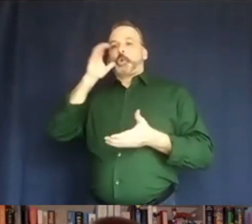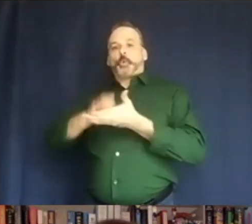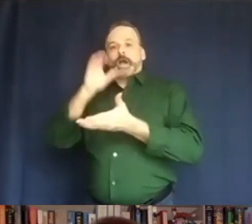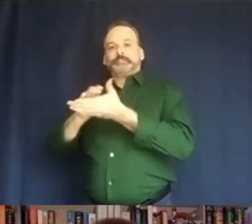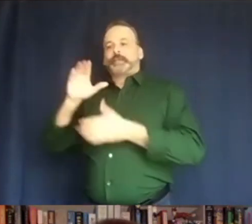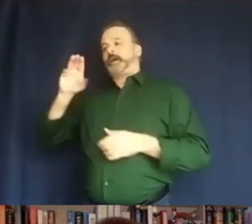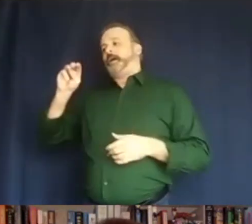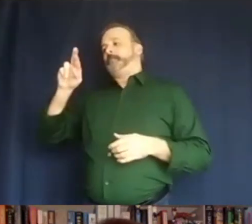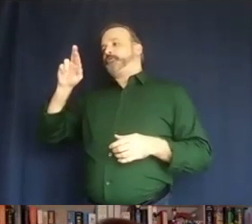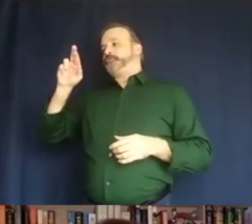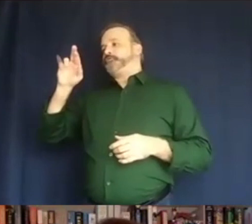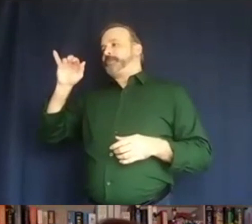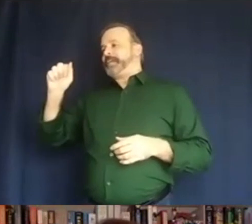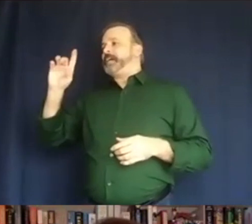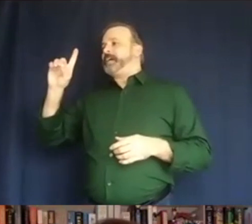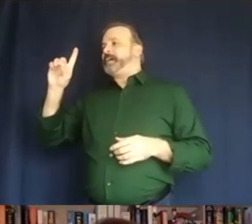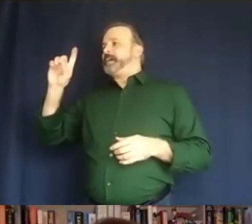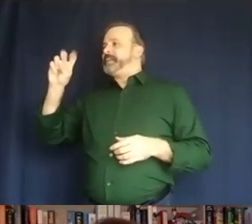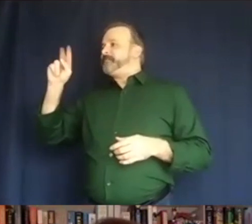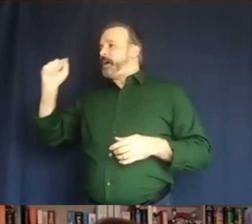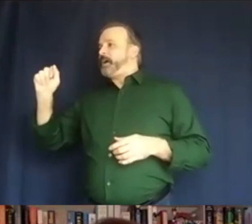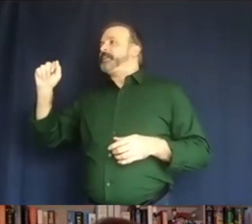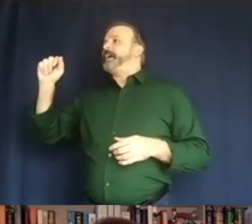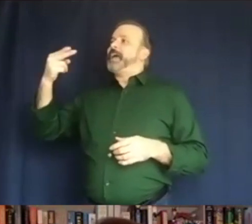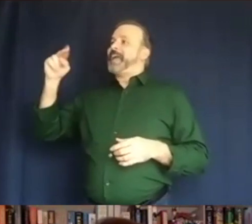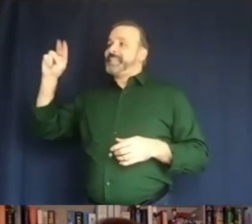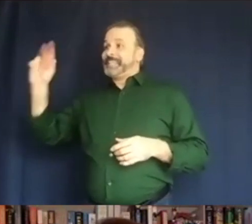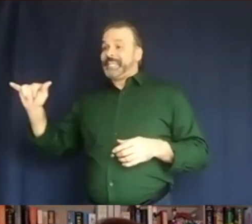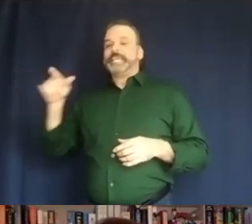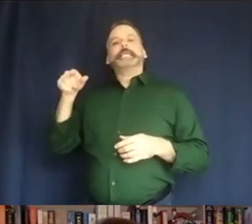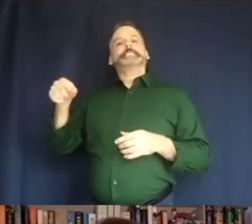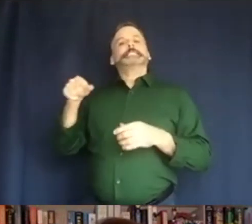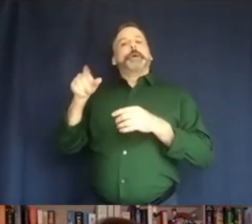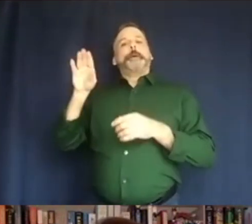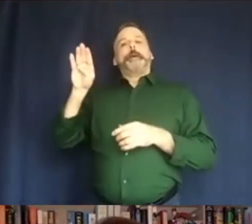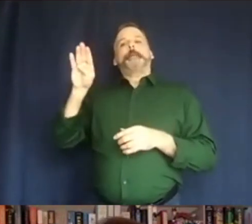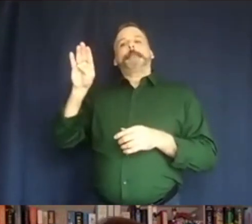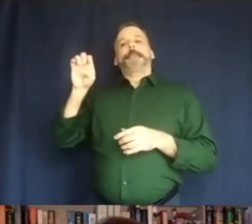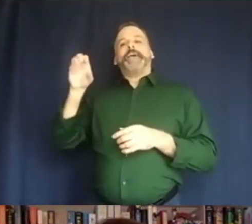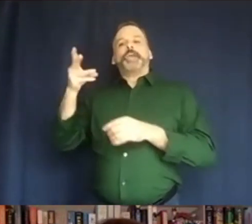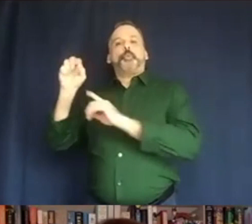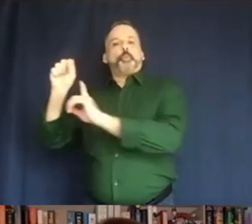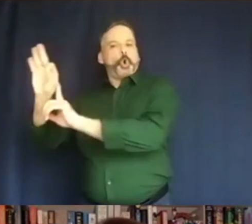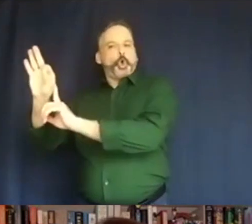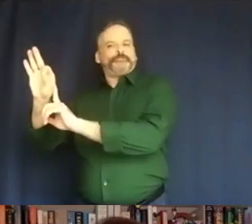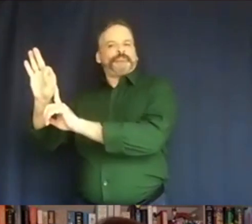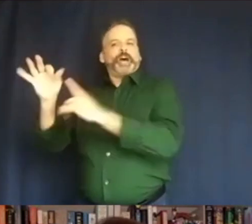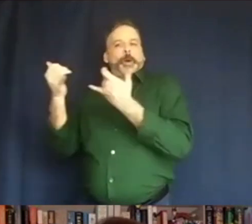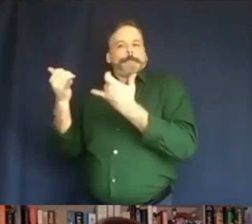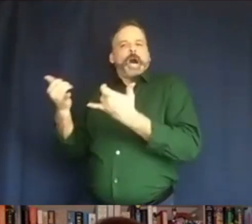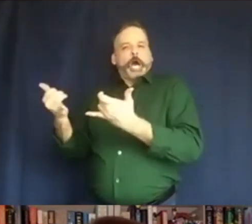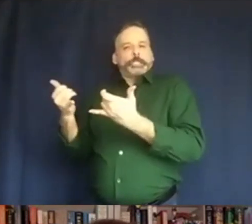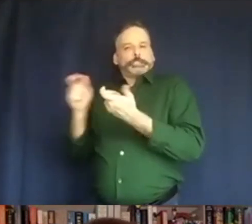Headley. It's a feminist retelling of Beowulf. A modern feminist retelling of Beowulf from the point of view of Grendel's